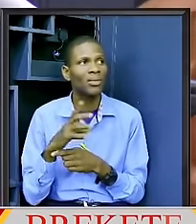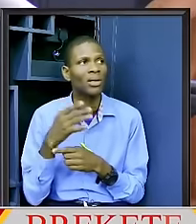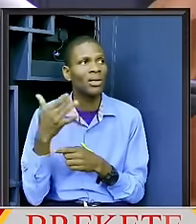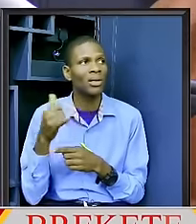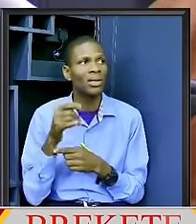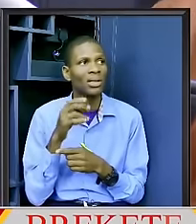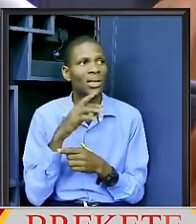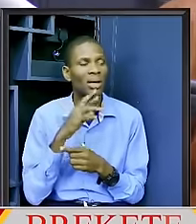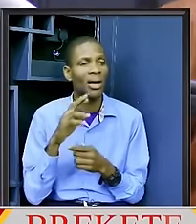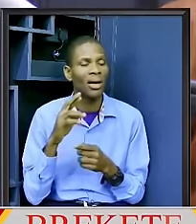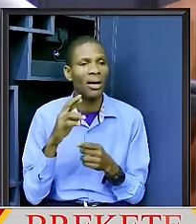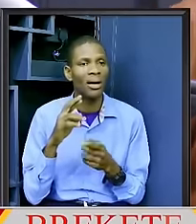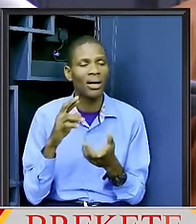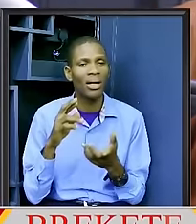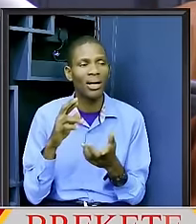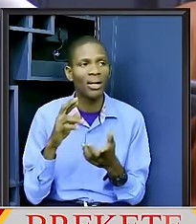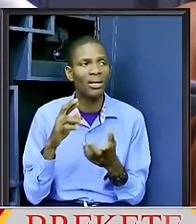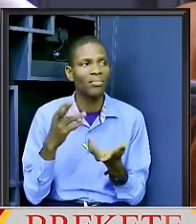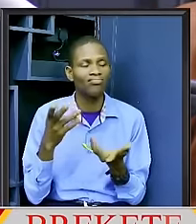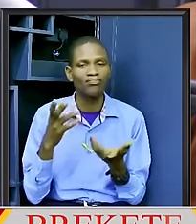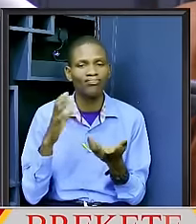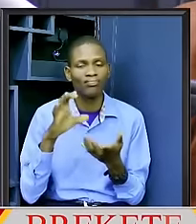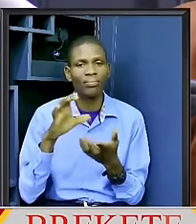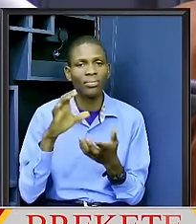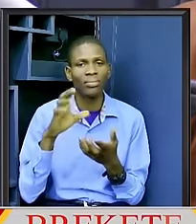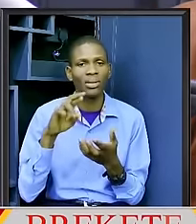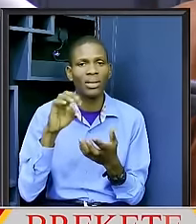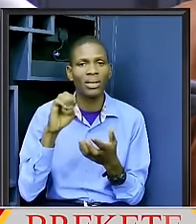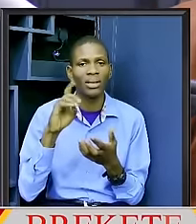they credible, eligible and credible.